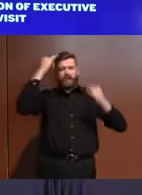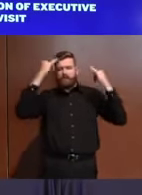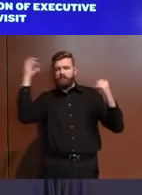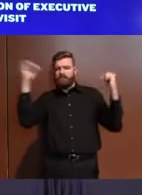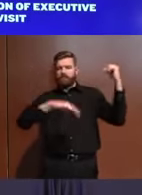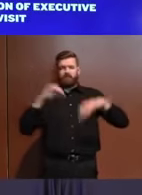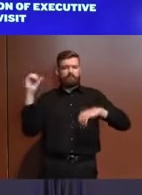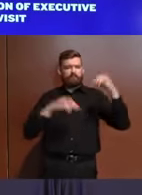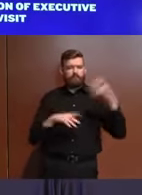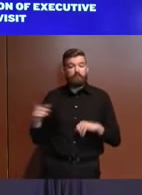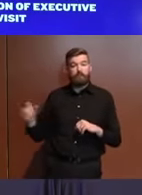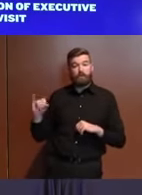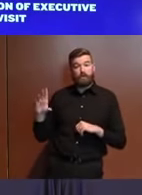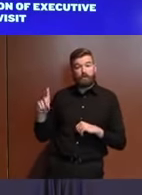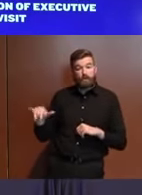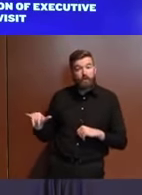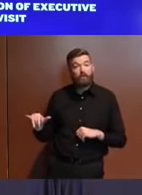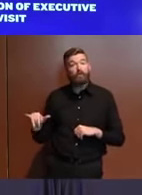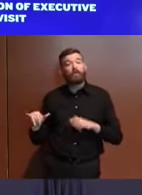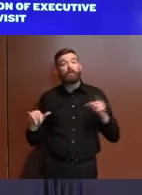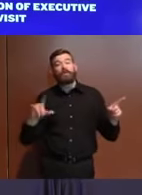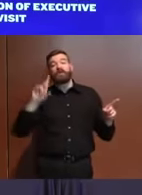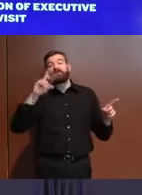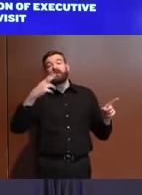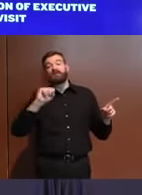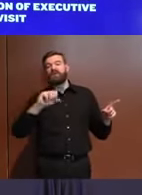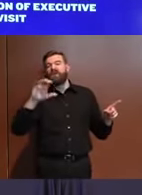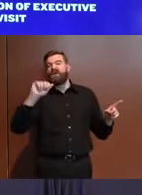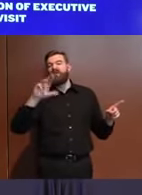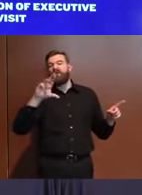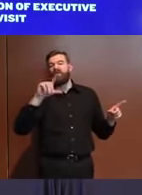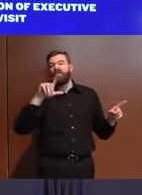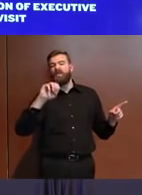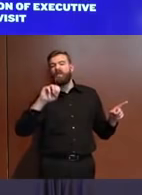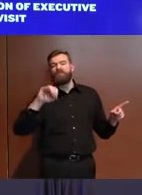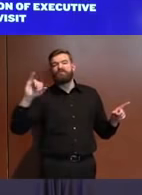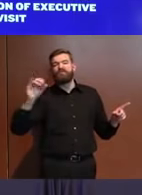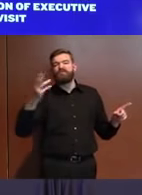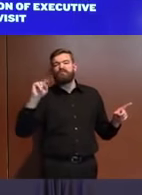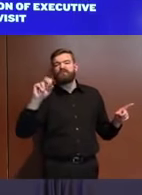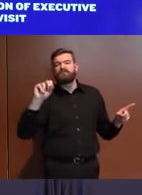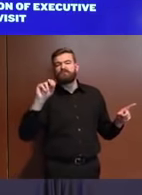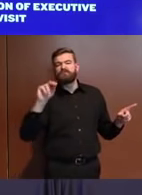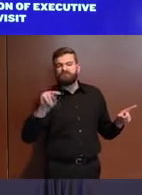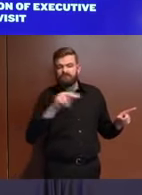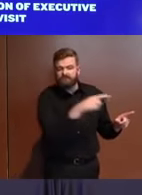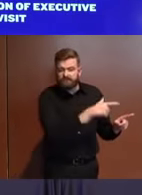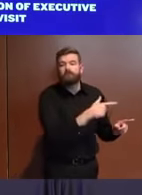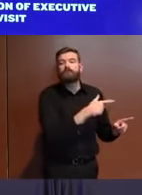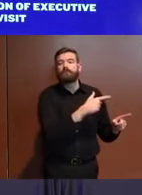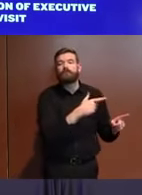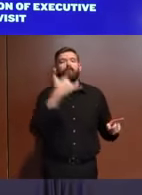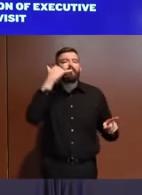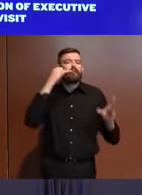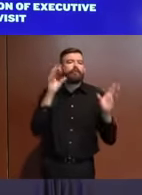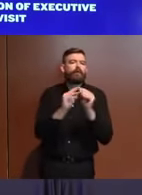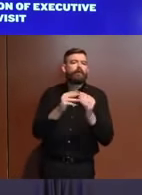Human Services Commissioner Carol Johnson, did a call with AARP organized by their